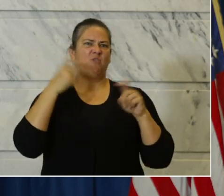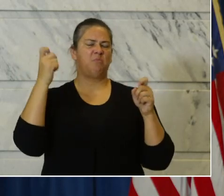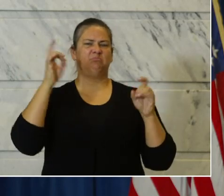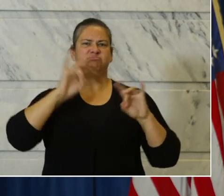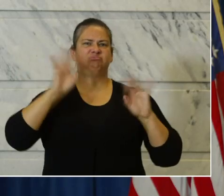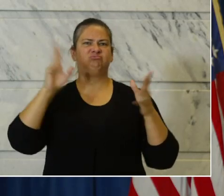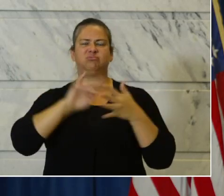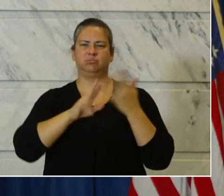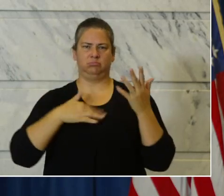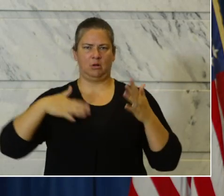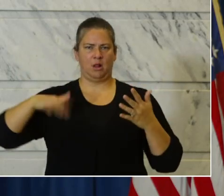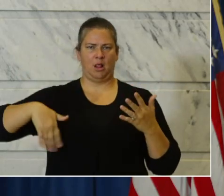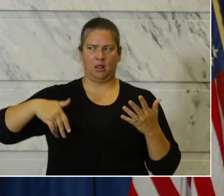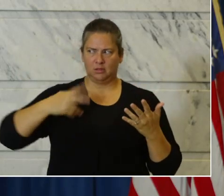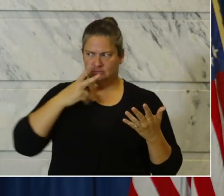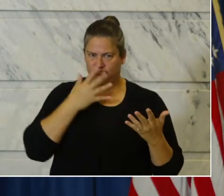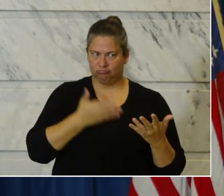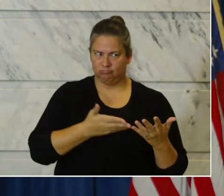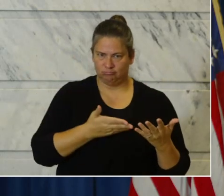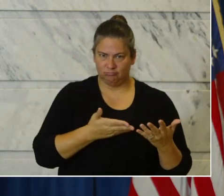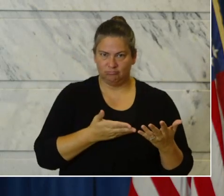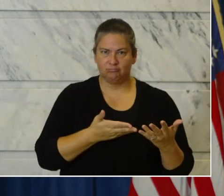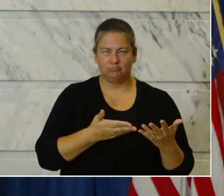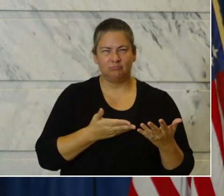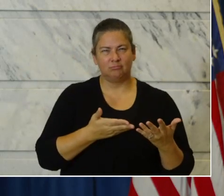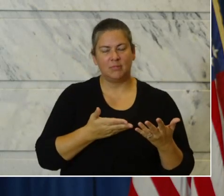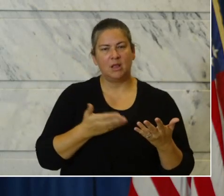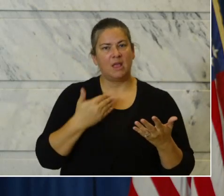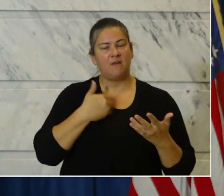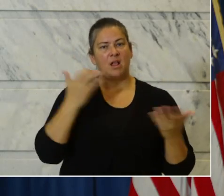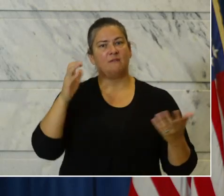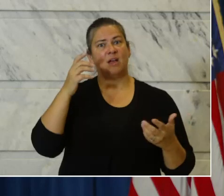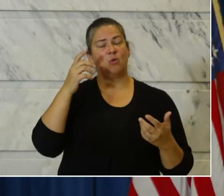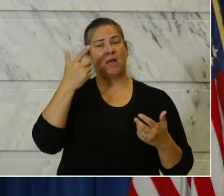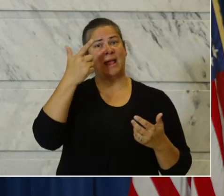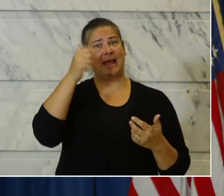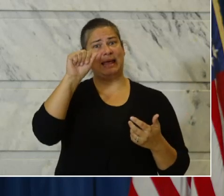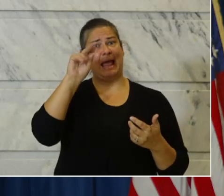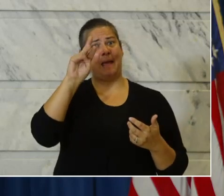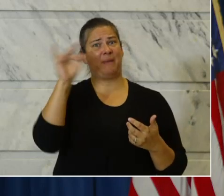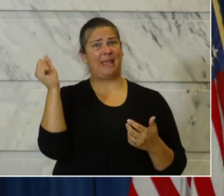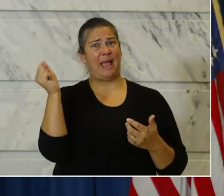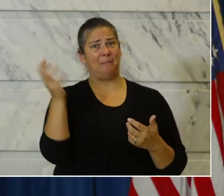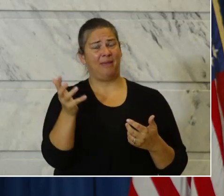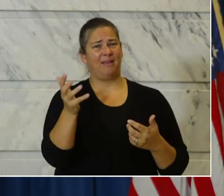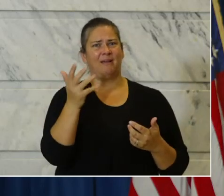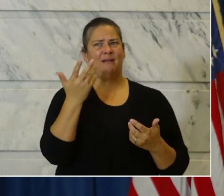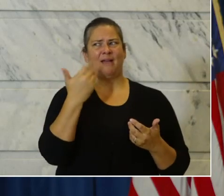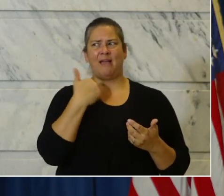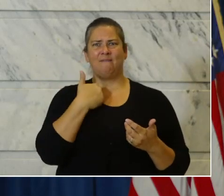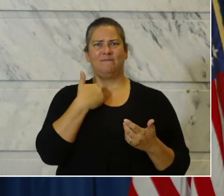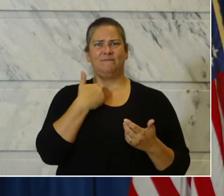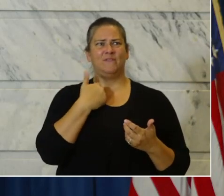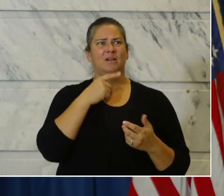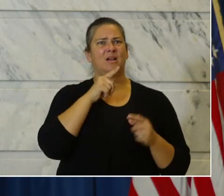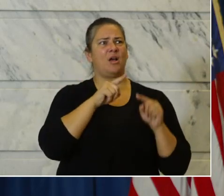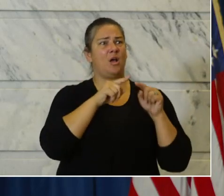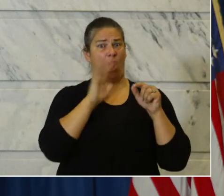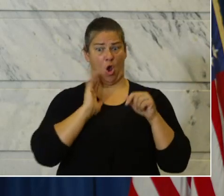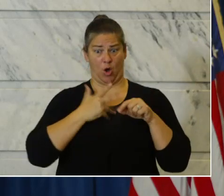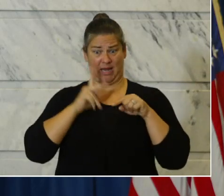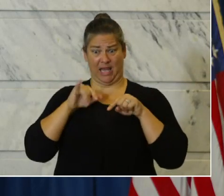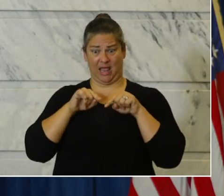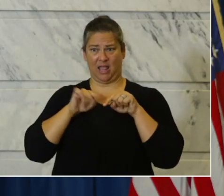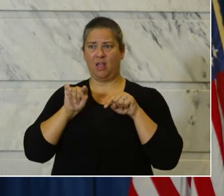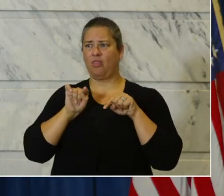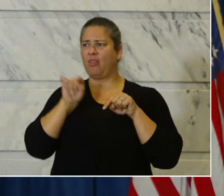coming from it. There is widespread gaming, much more than this, over just about every single one of our borders